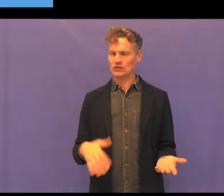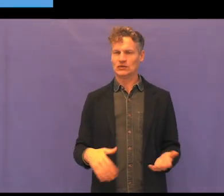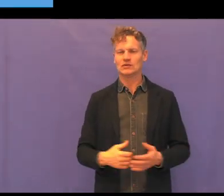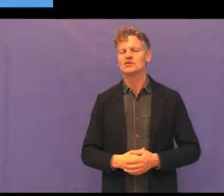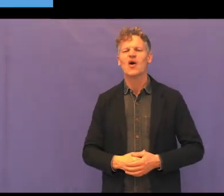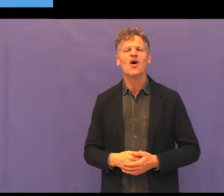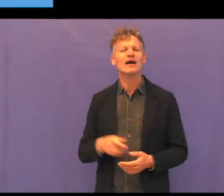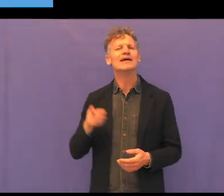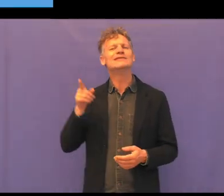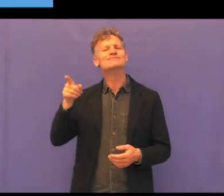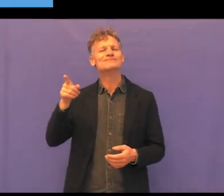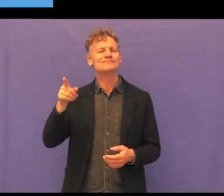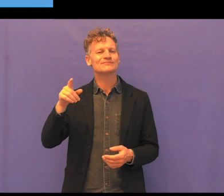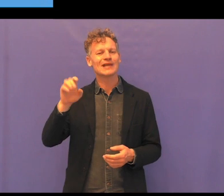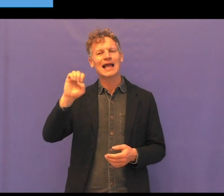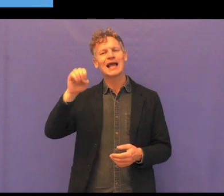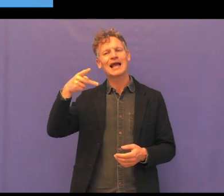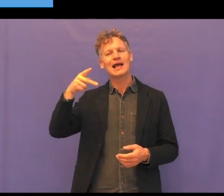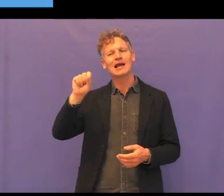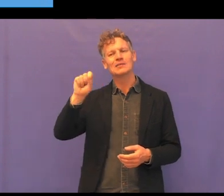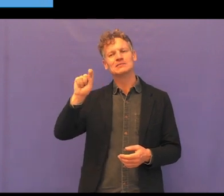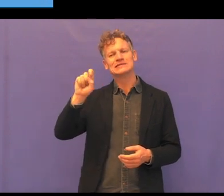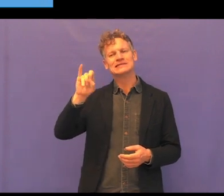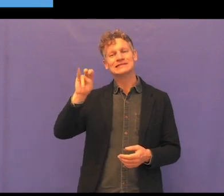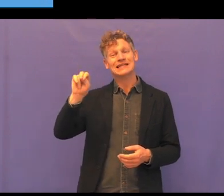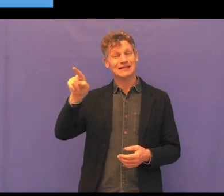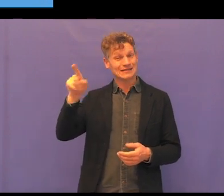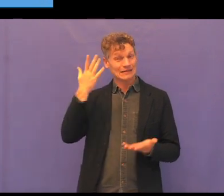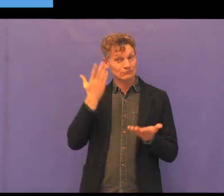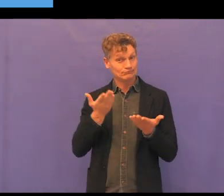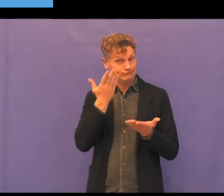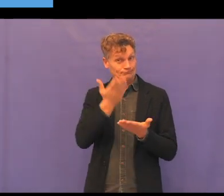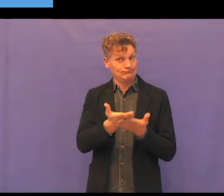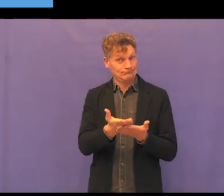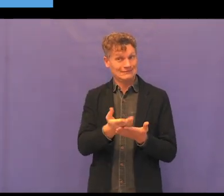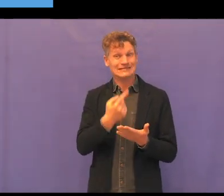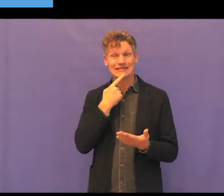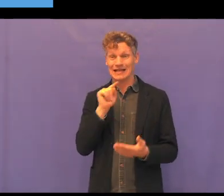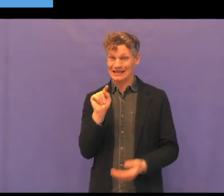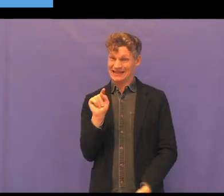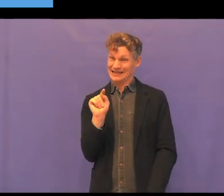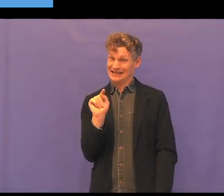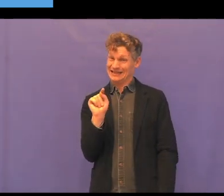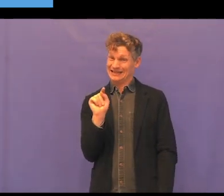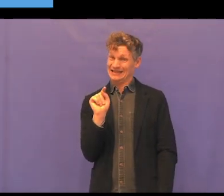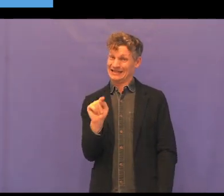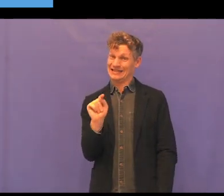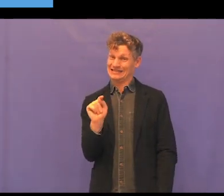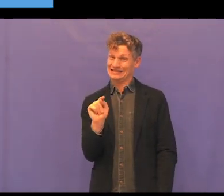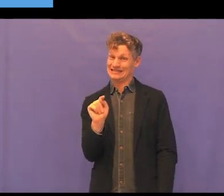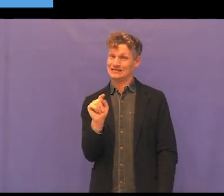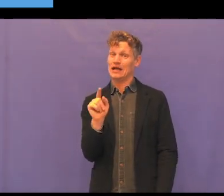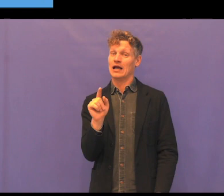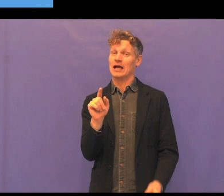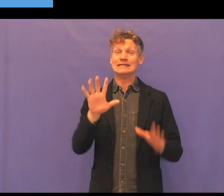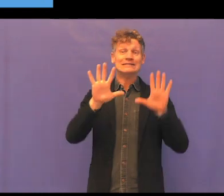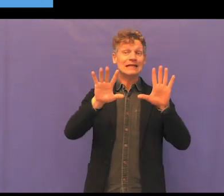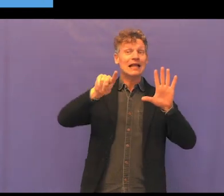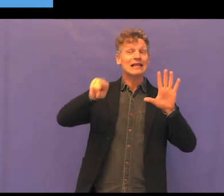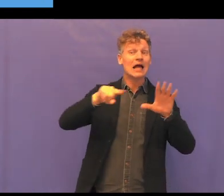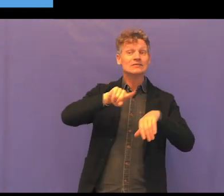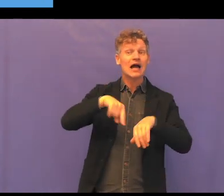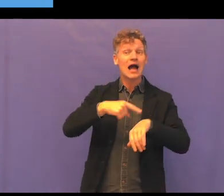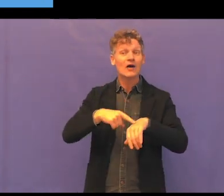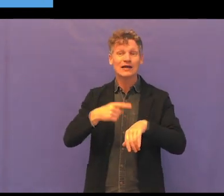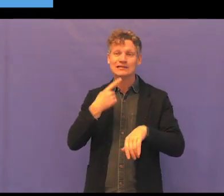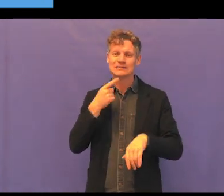a very, very, very poor guide to effective human behavior. That